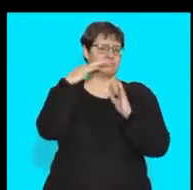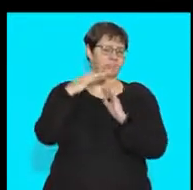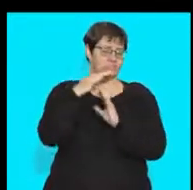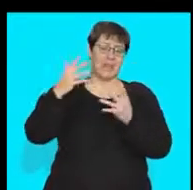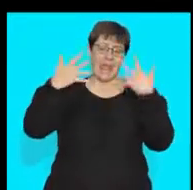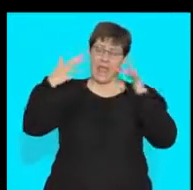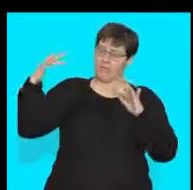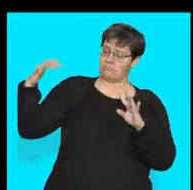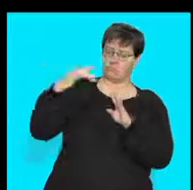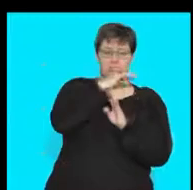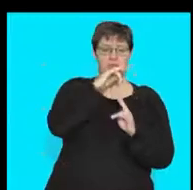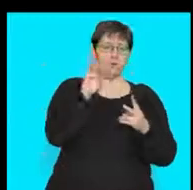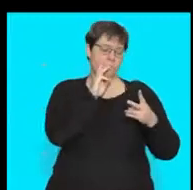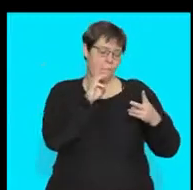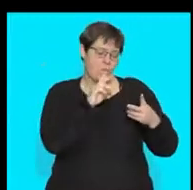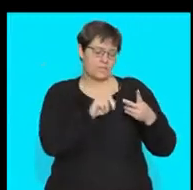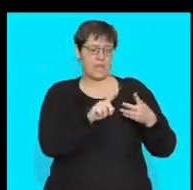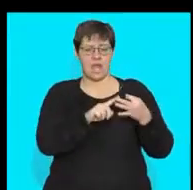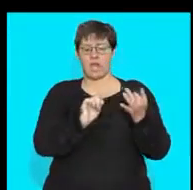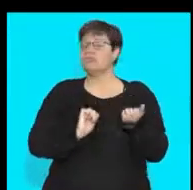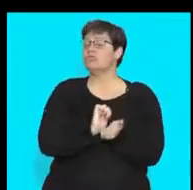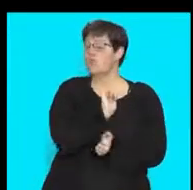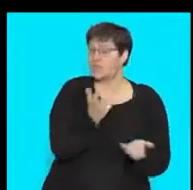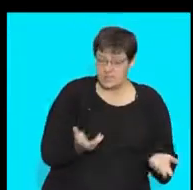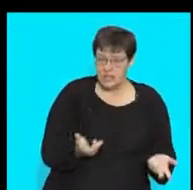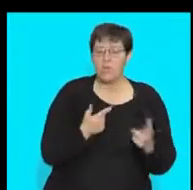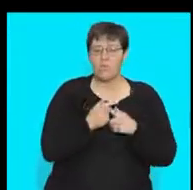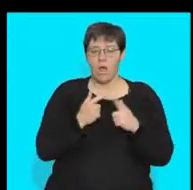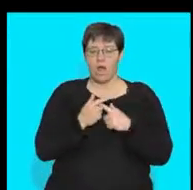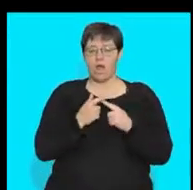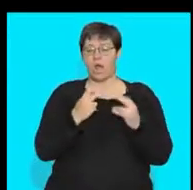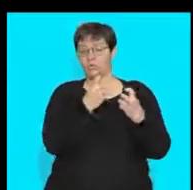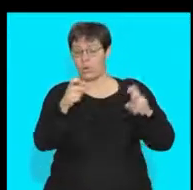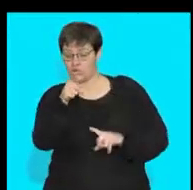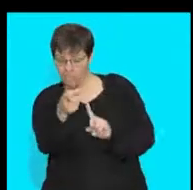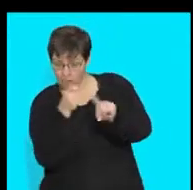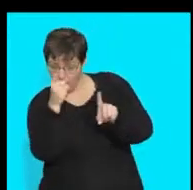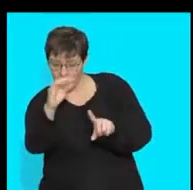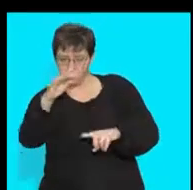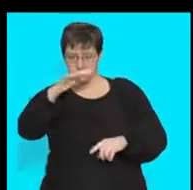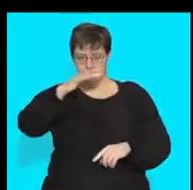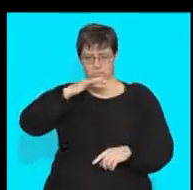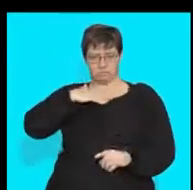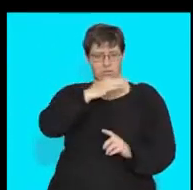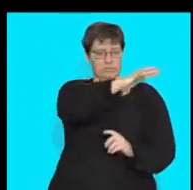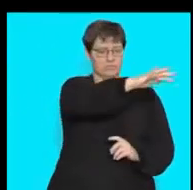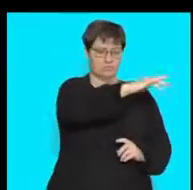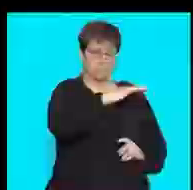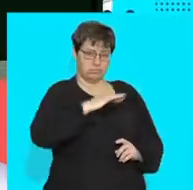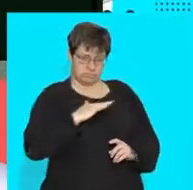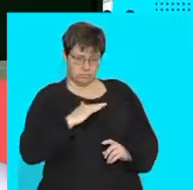air, water, a solid as it moves away from the source of sound. Right, so if